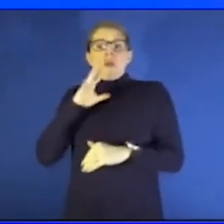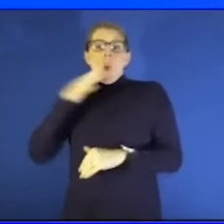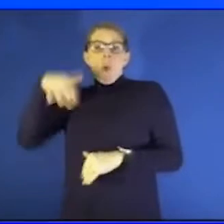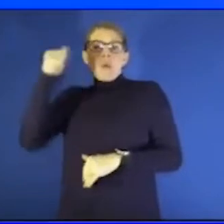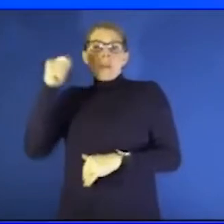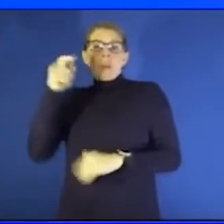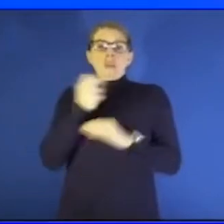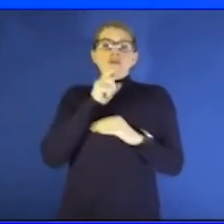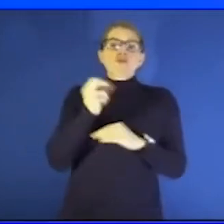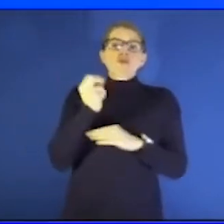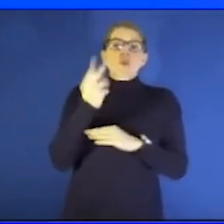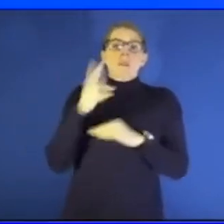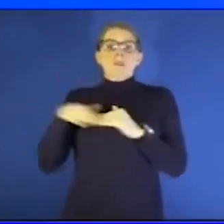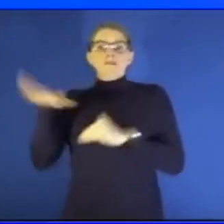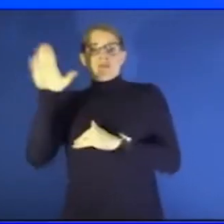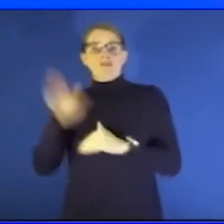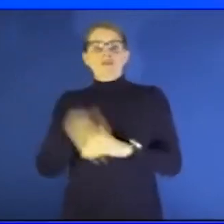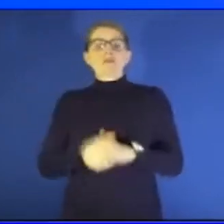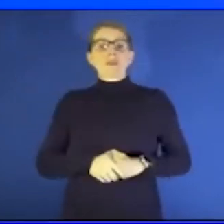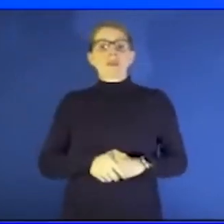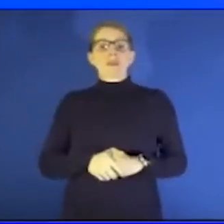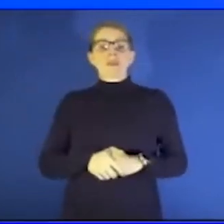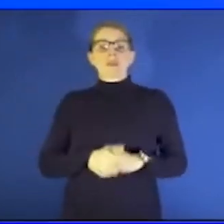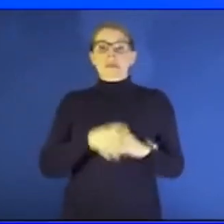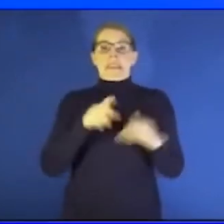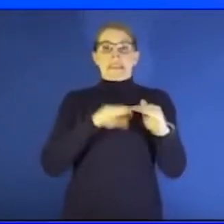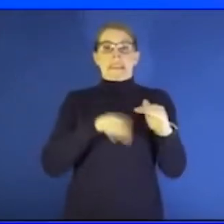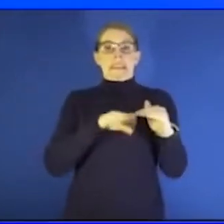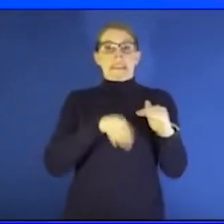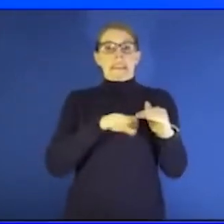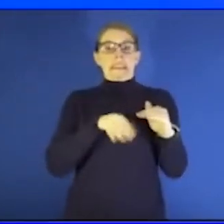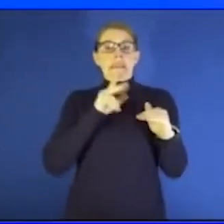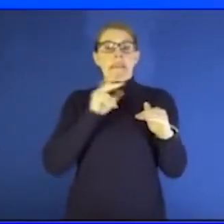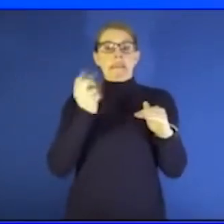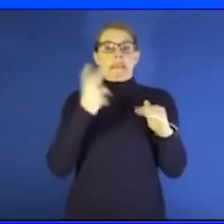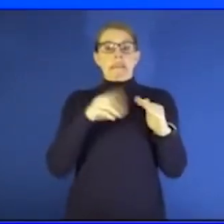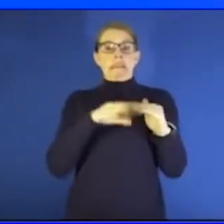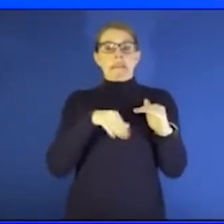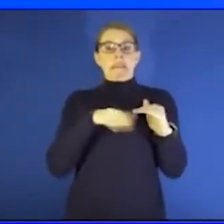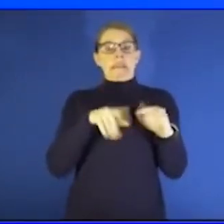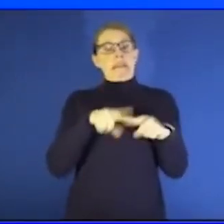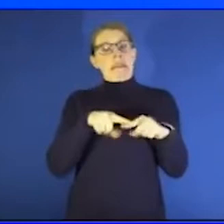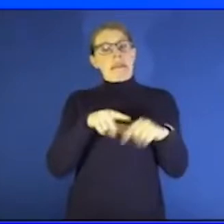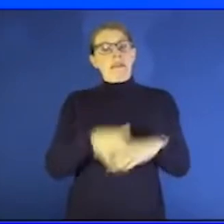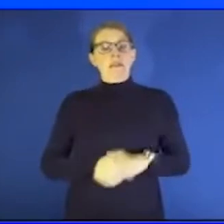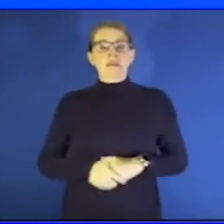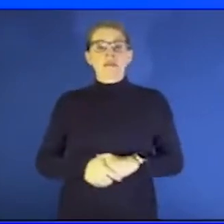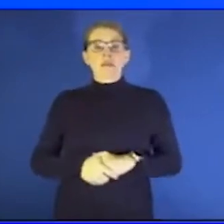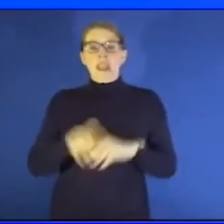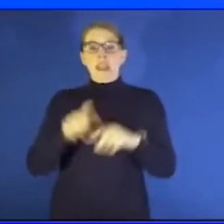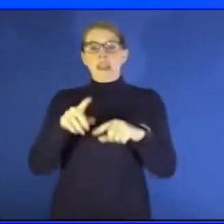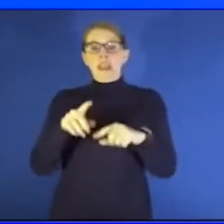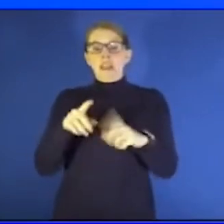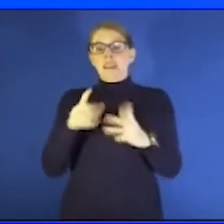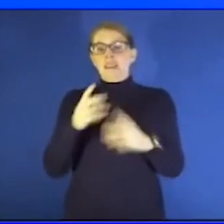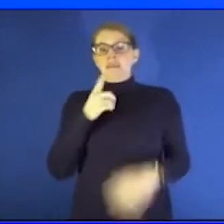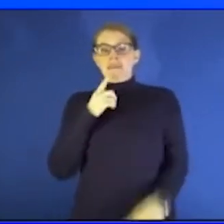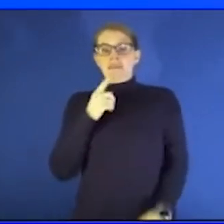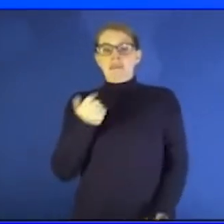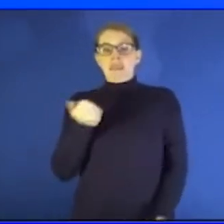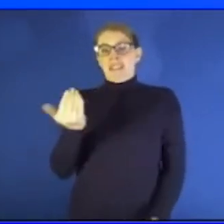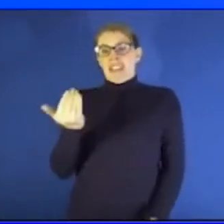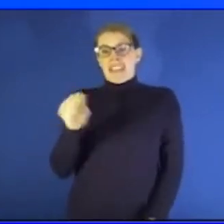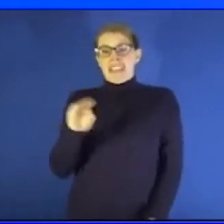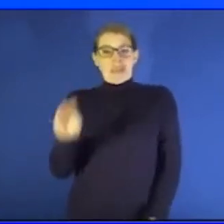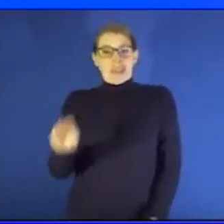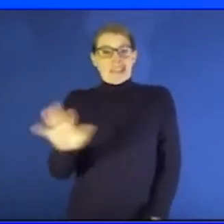We are, far lower, depending on where you look, around 15 or so % for